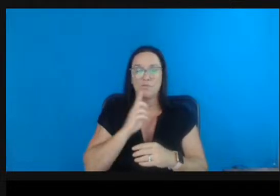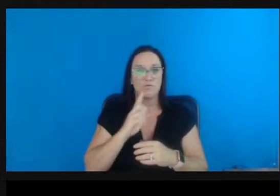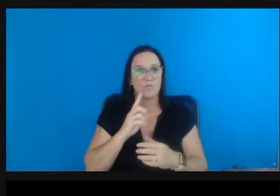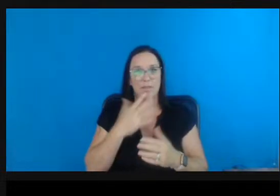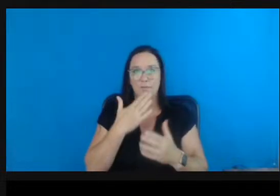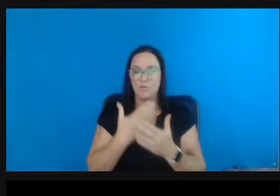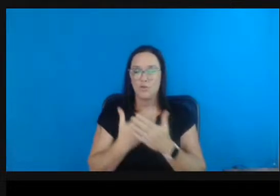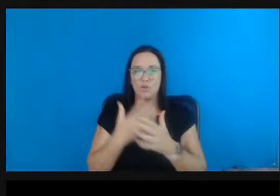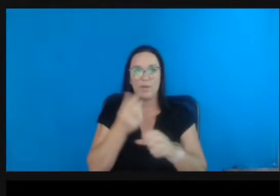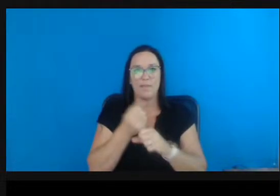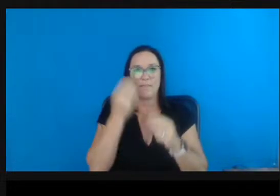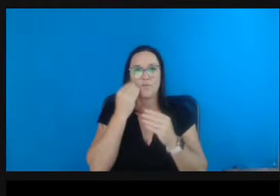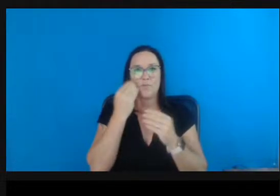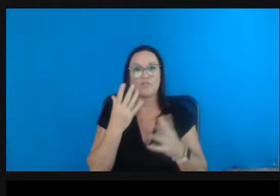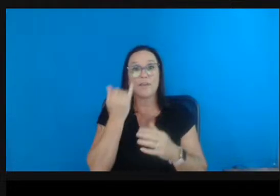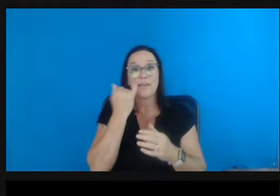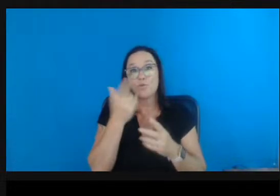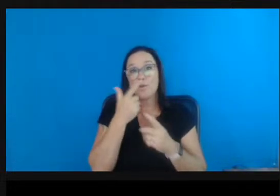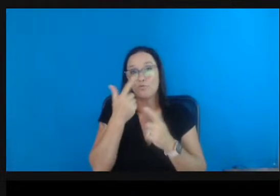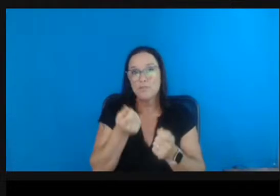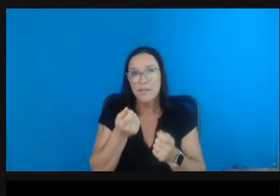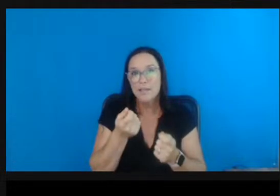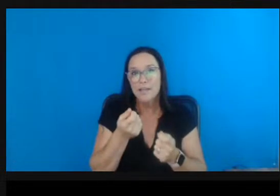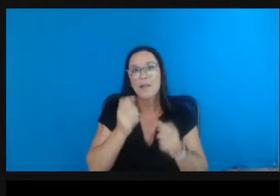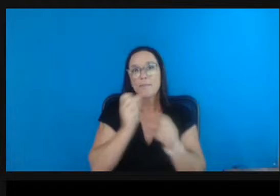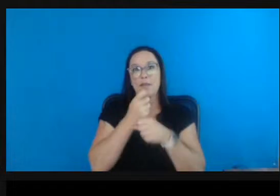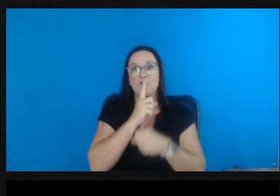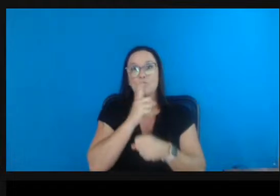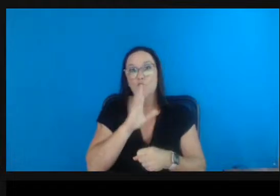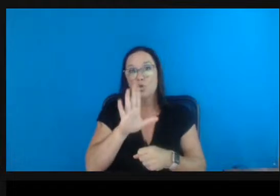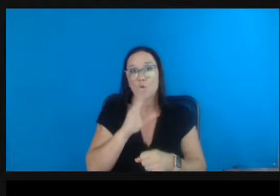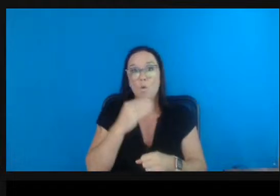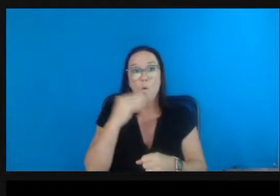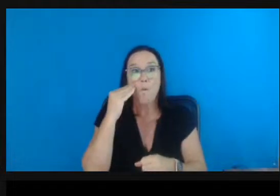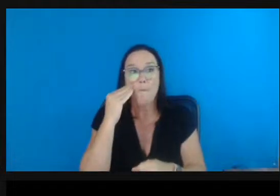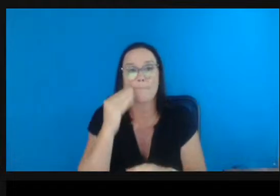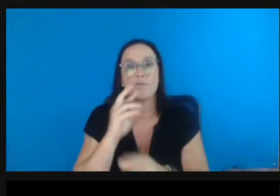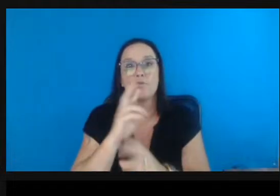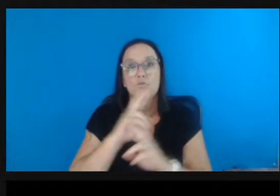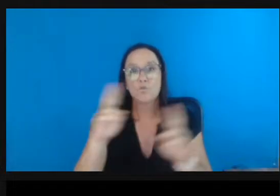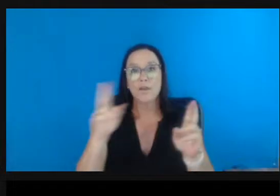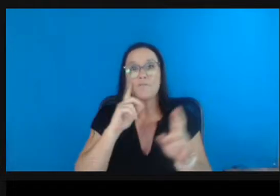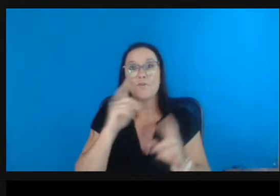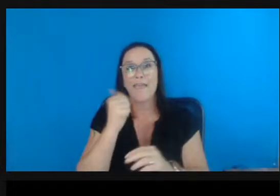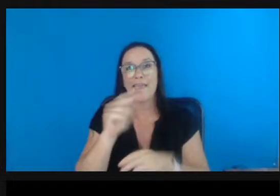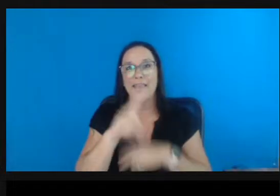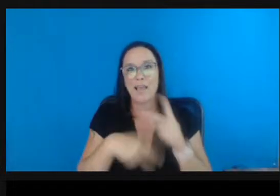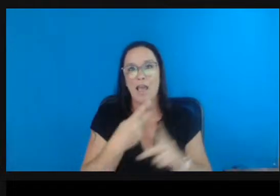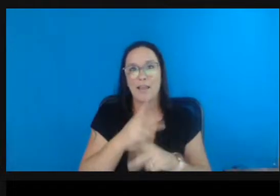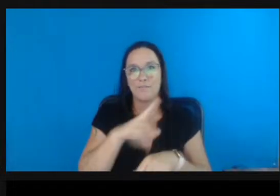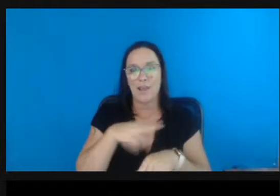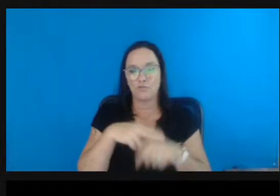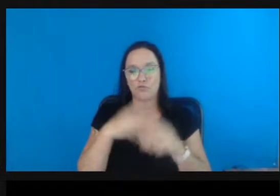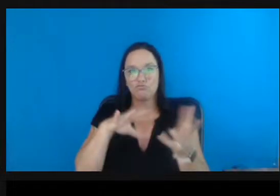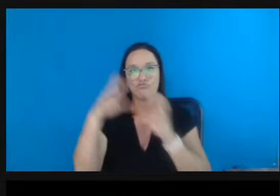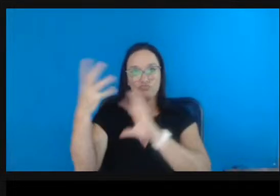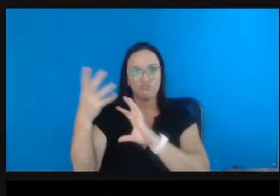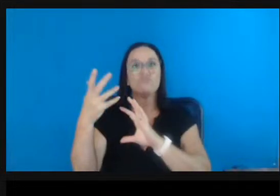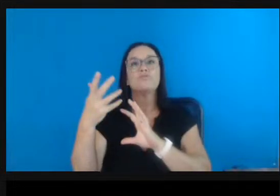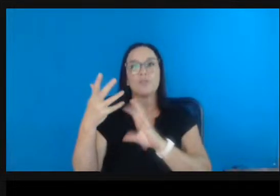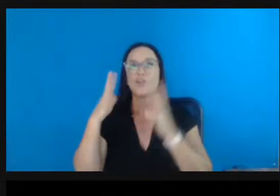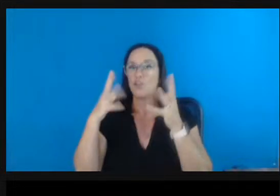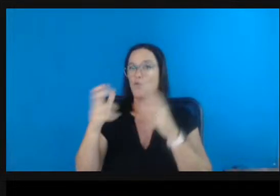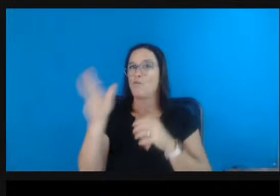that information. So if you're interested in making sure your home is prepared for any type of natural disaster, definitely check him